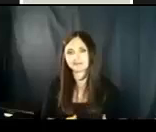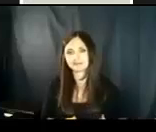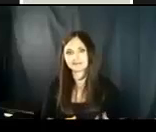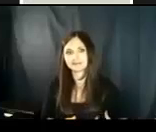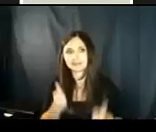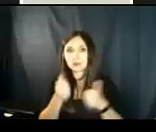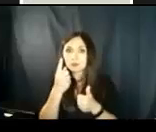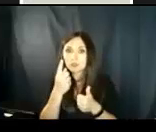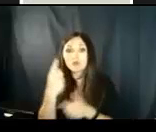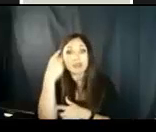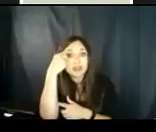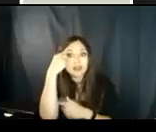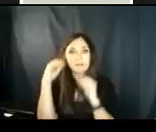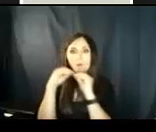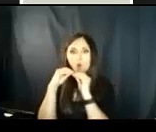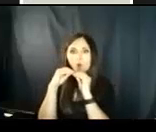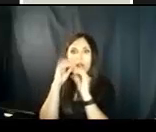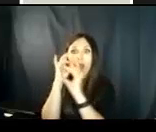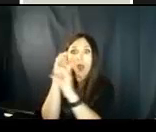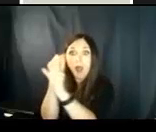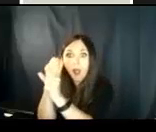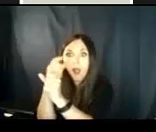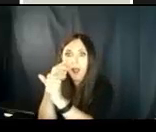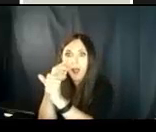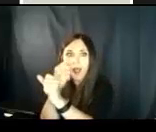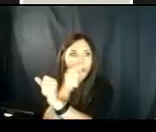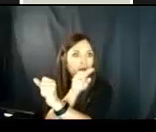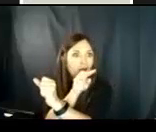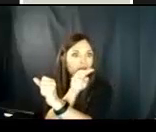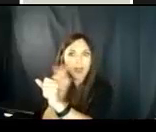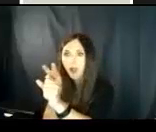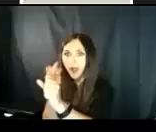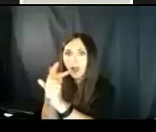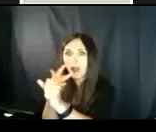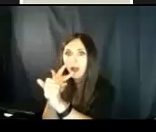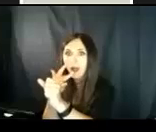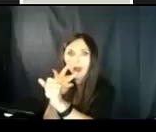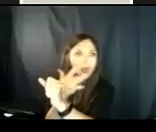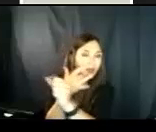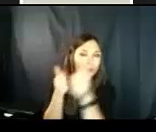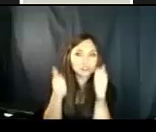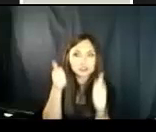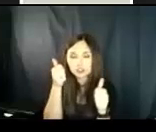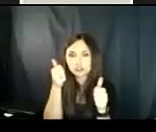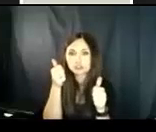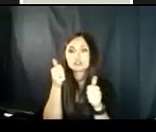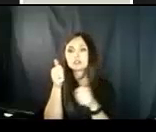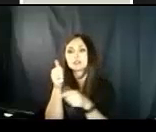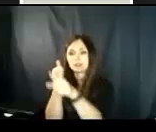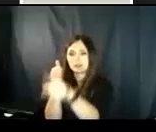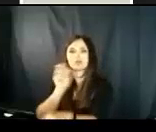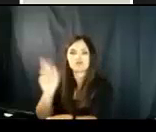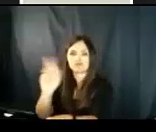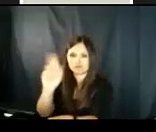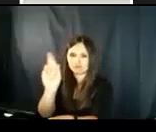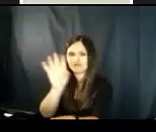Which one would you think it's more attractive to the eye? Which one do you think your student will find easy? Absolutely, the